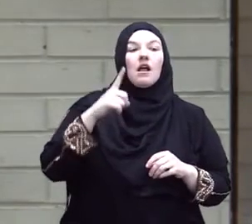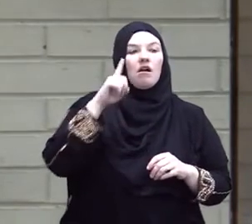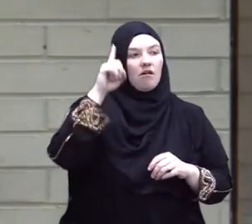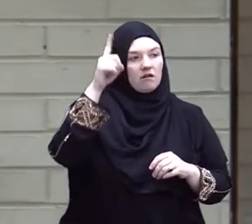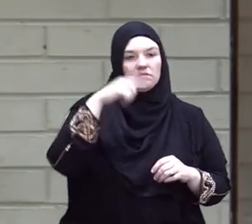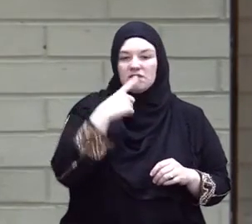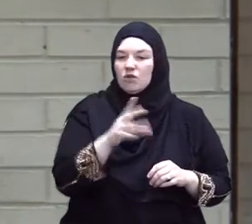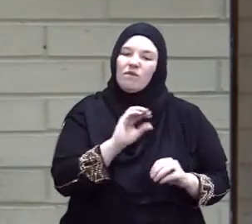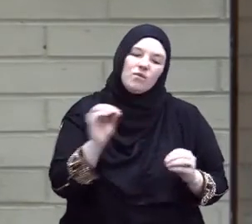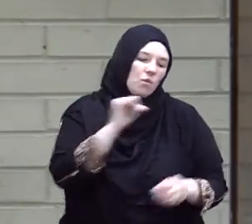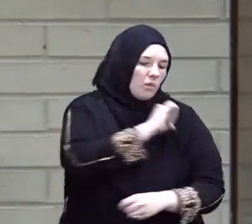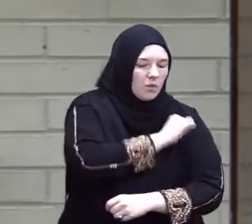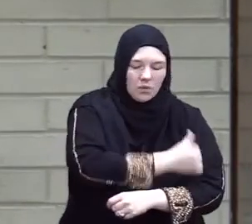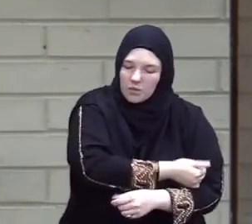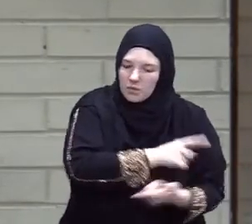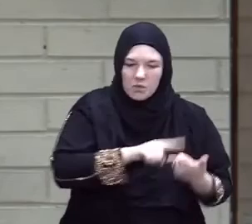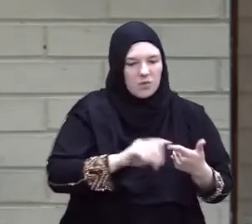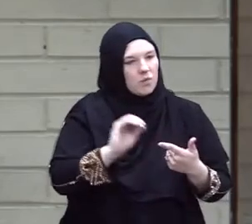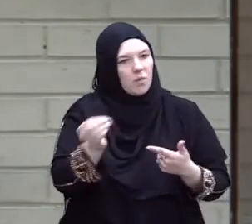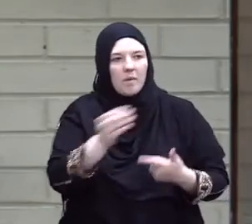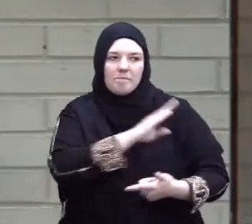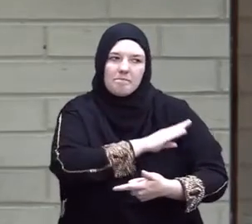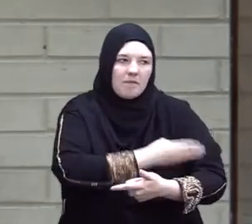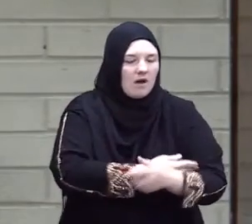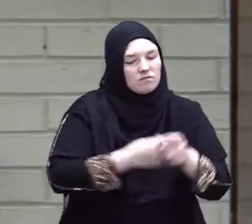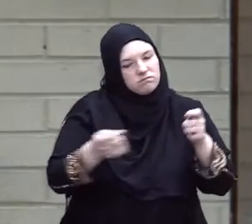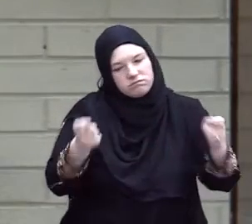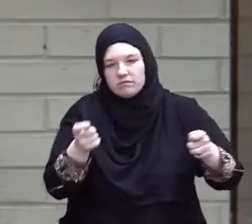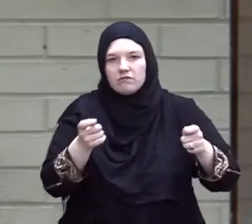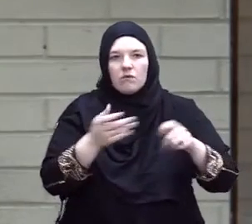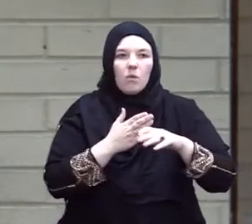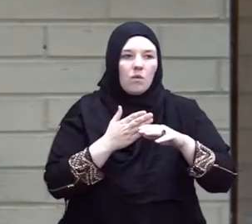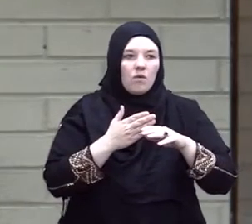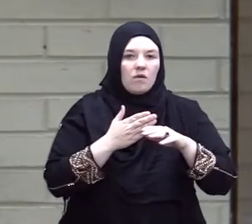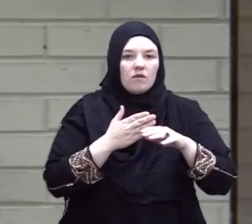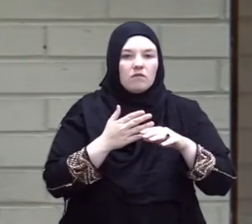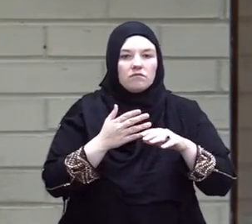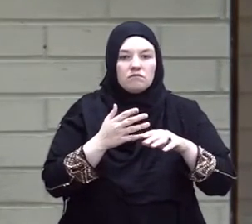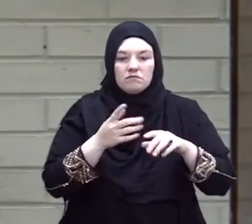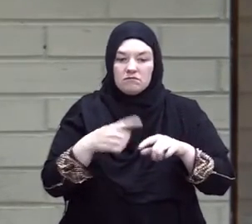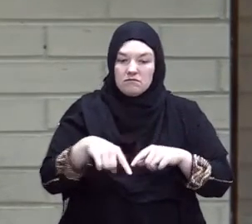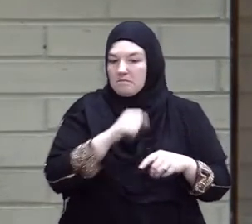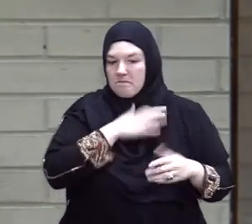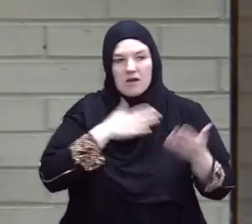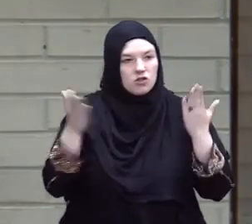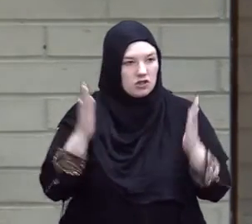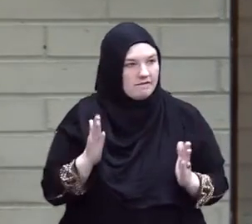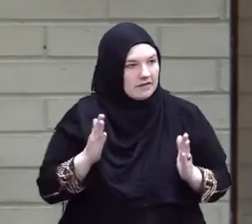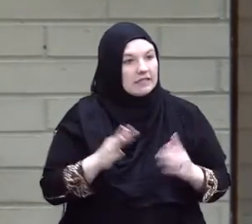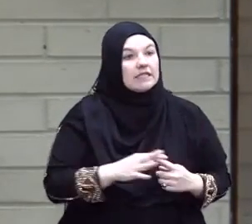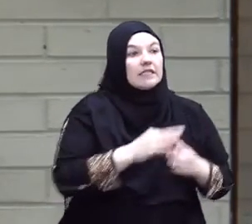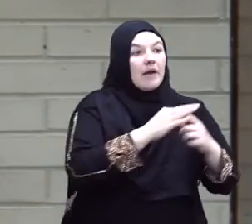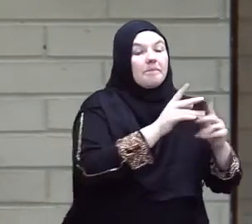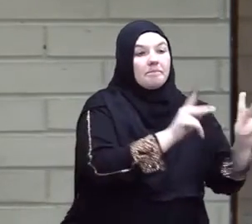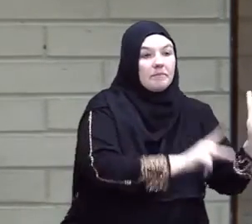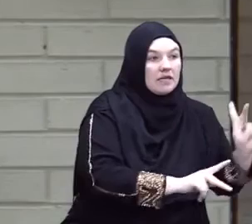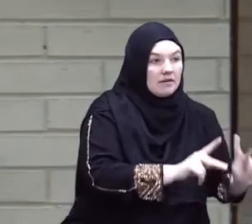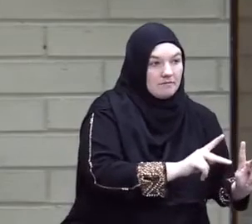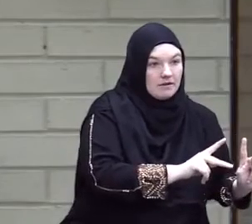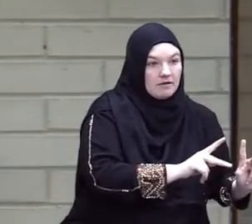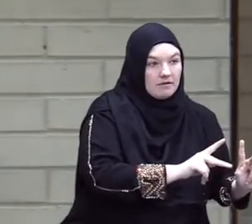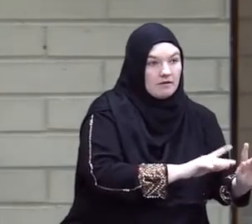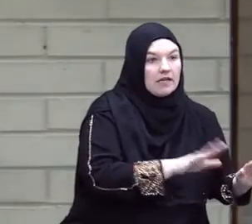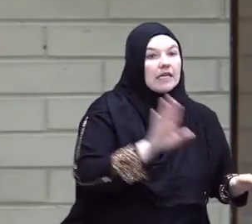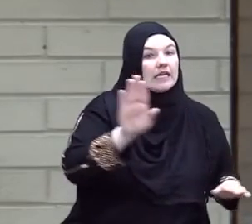no authority or power or control over my servants except those who follow you. Which means what?